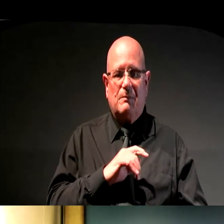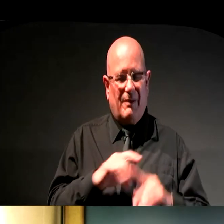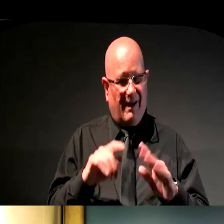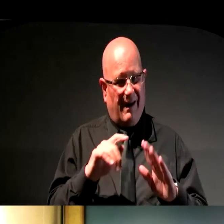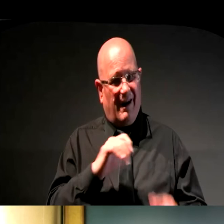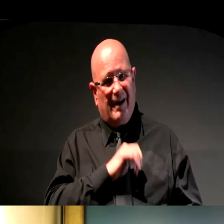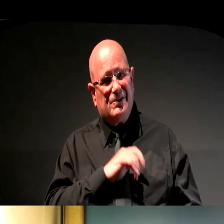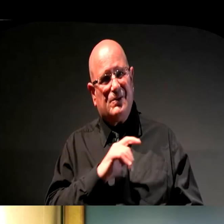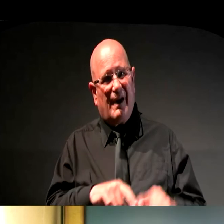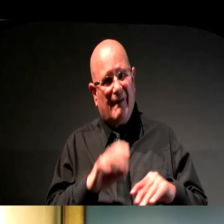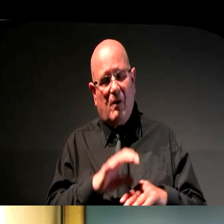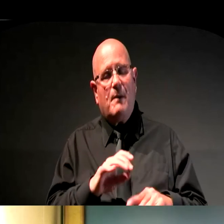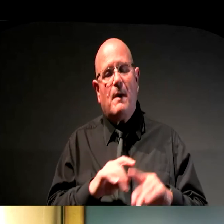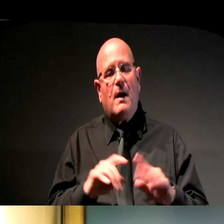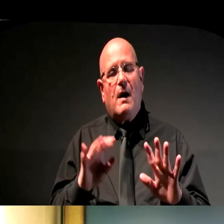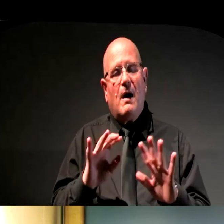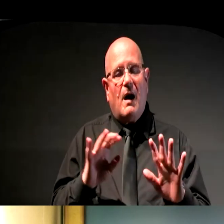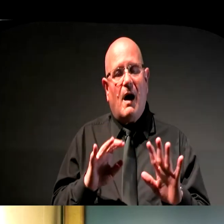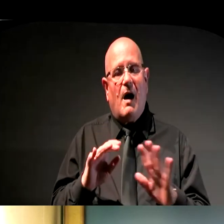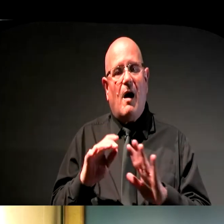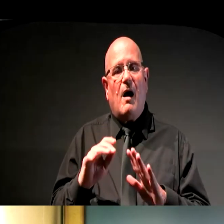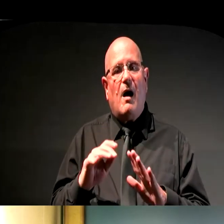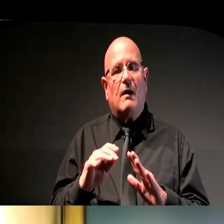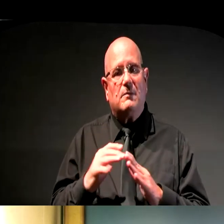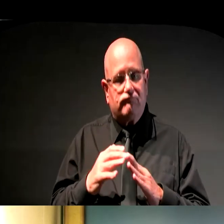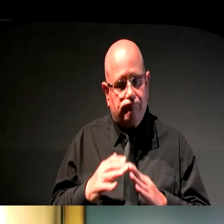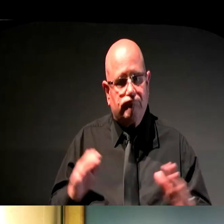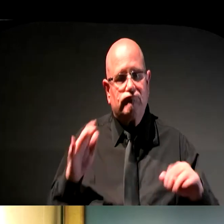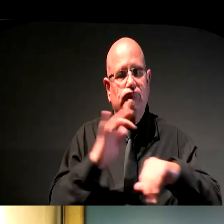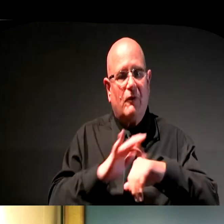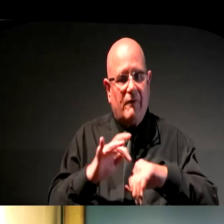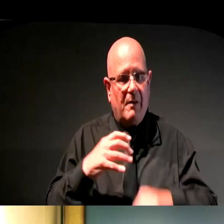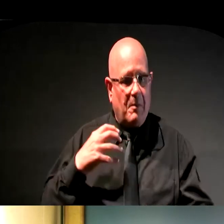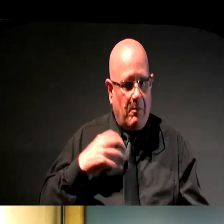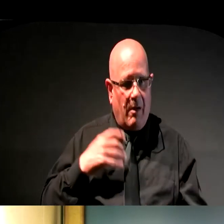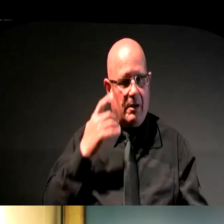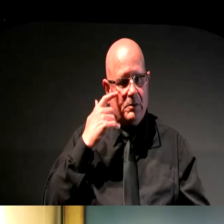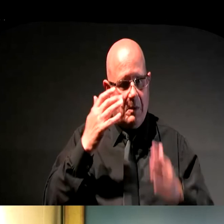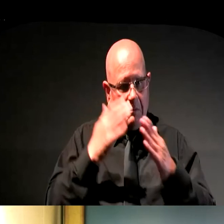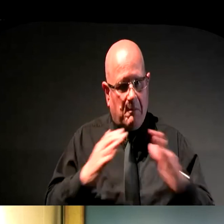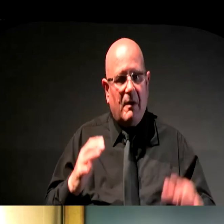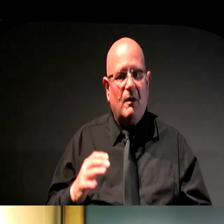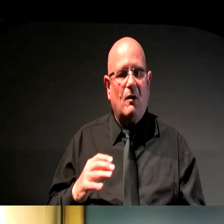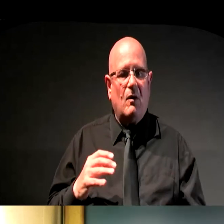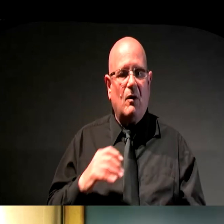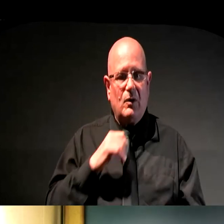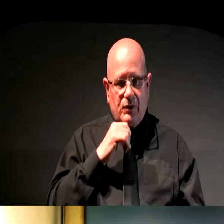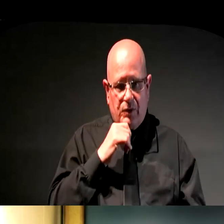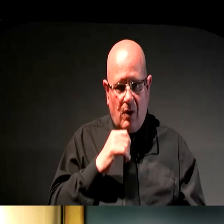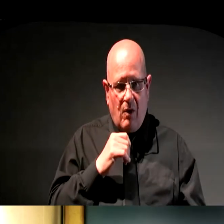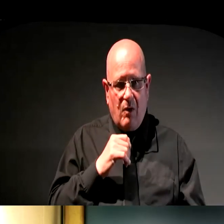be open-minded, have options available. And also the number one thing that we tell people all the time is don't